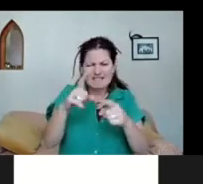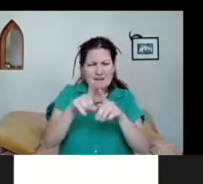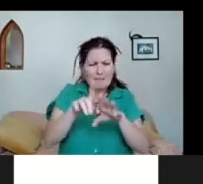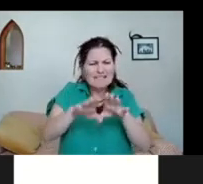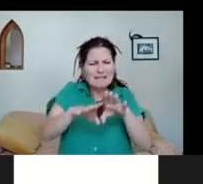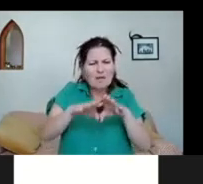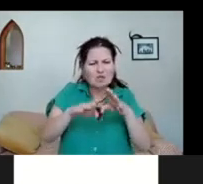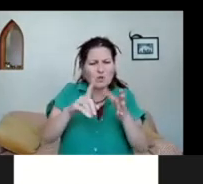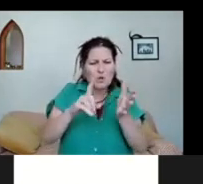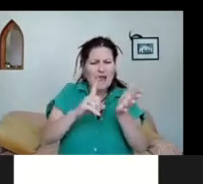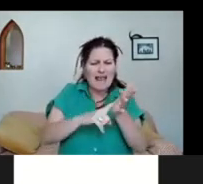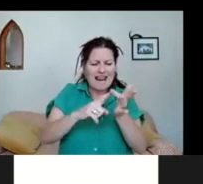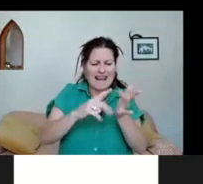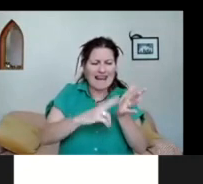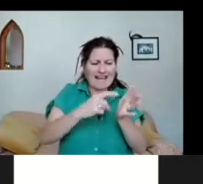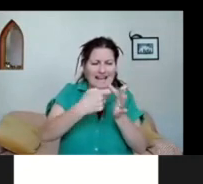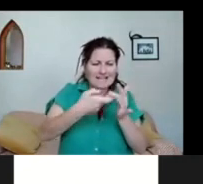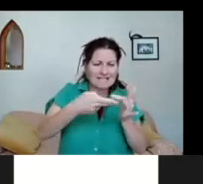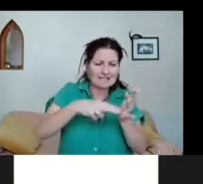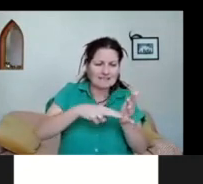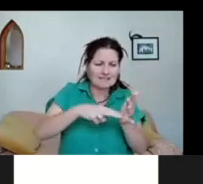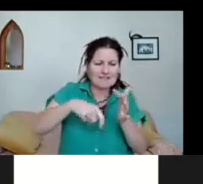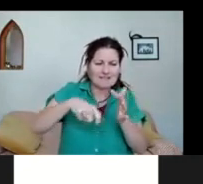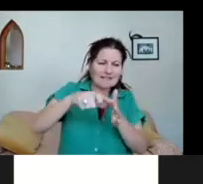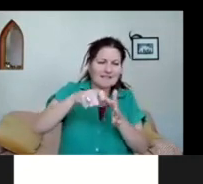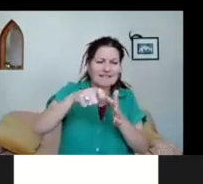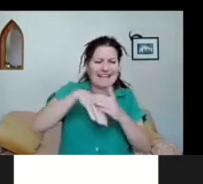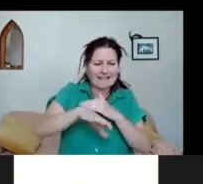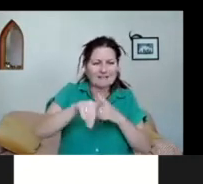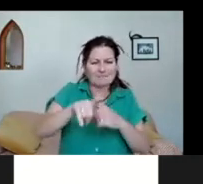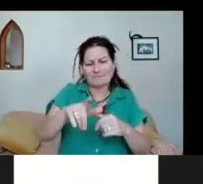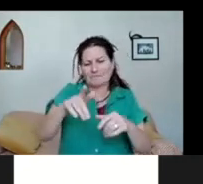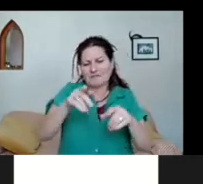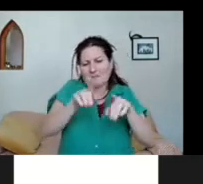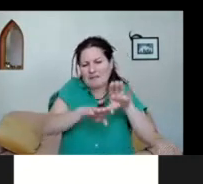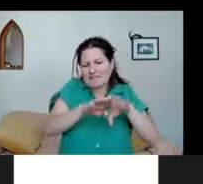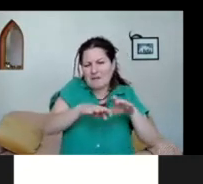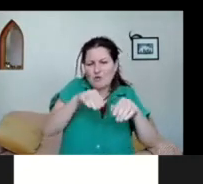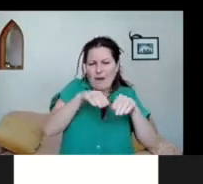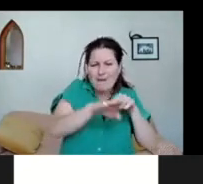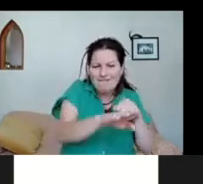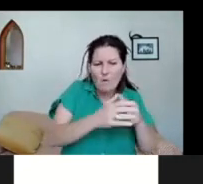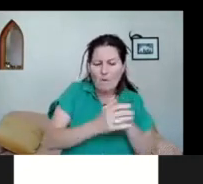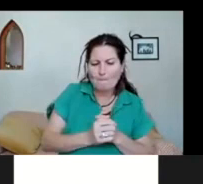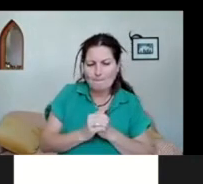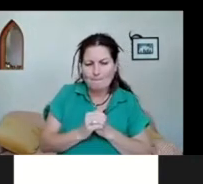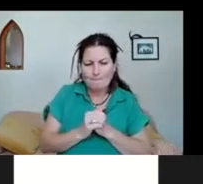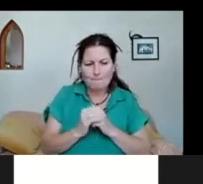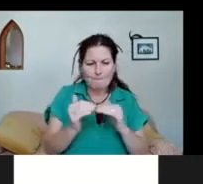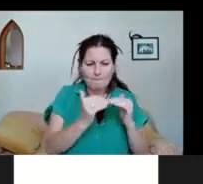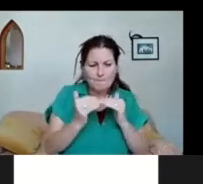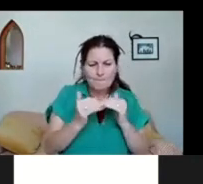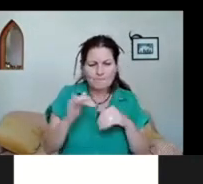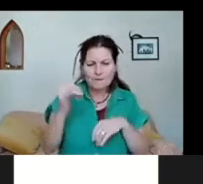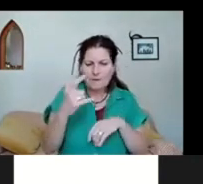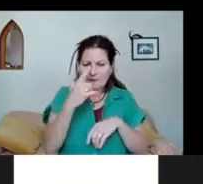directory that artists might be able to opt in and out of as they would like. Are you able to kind of email us all and ask us for our details, and we could